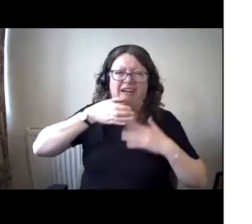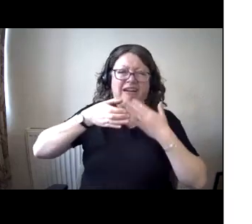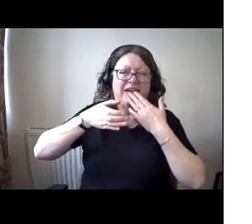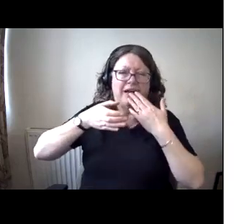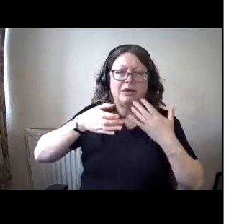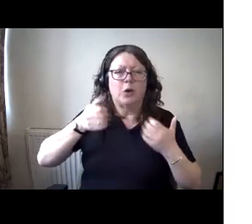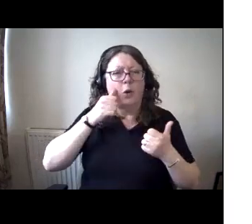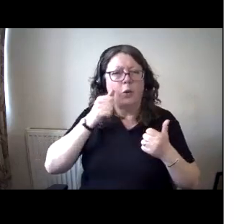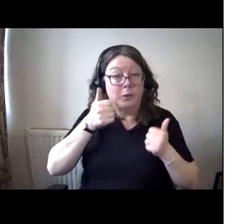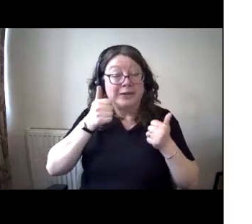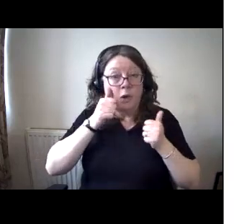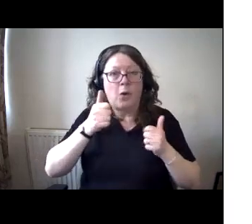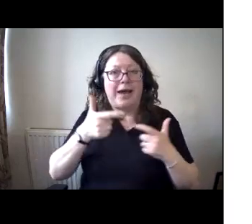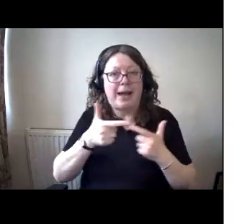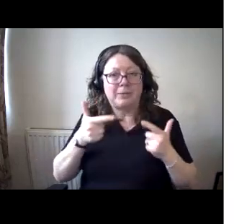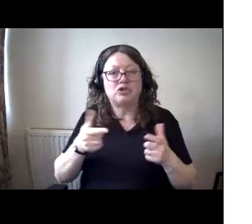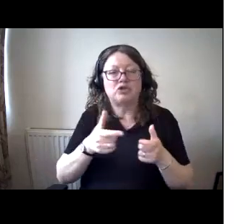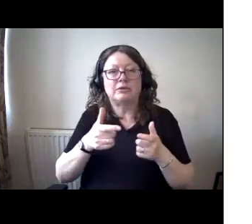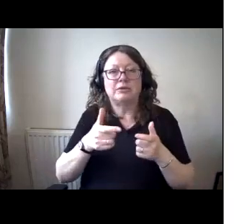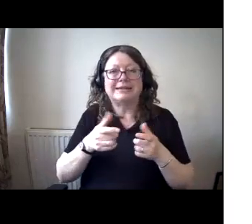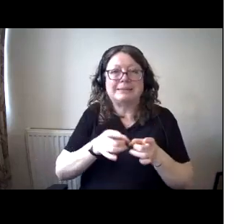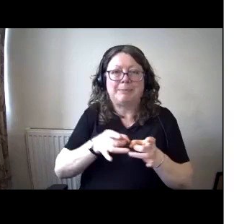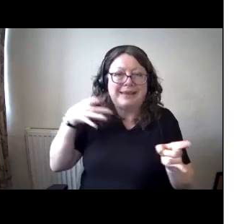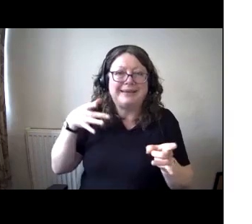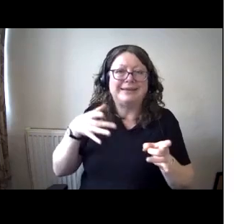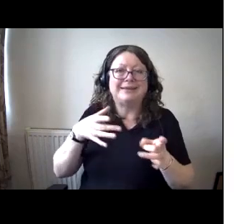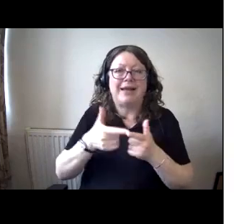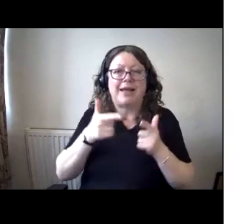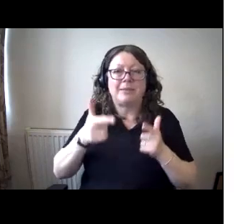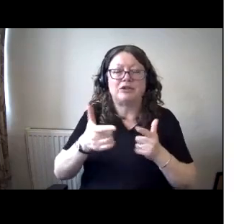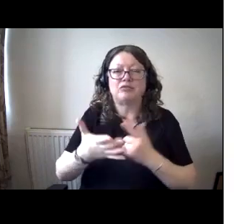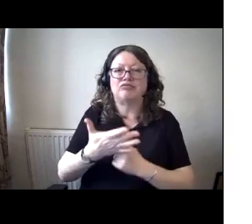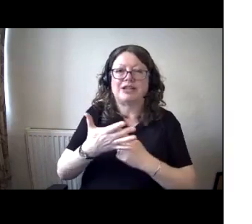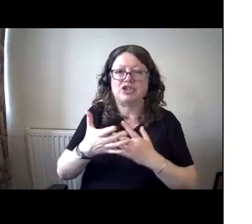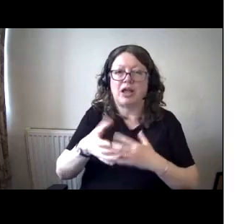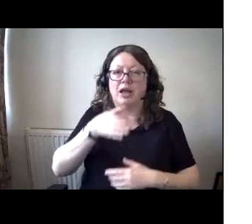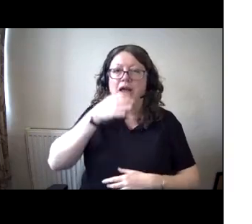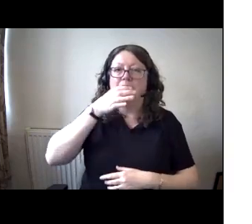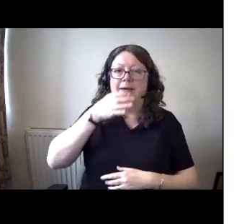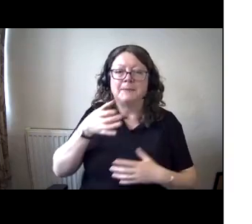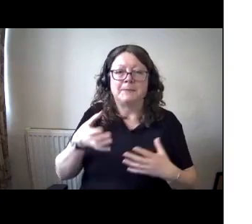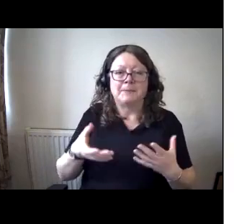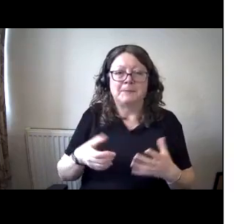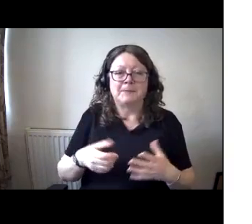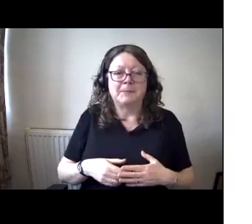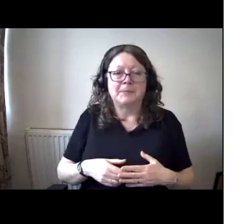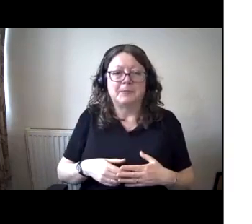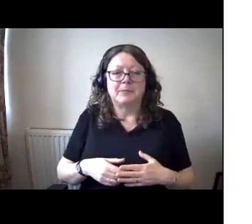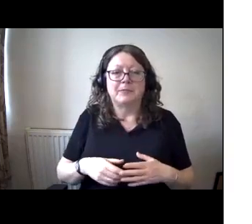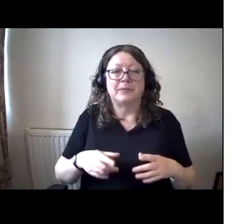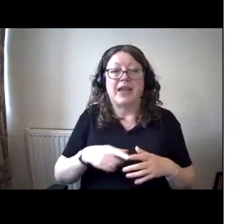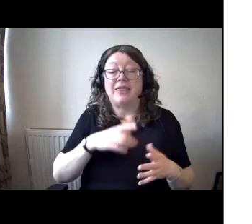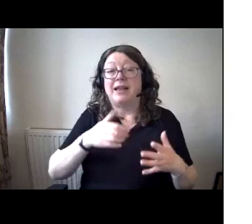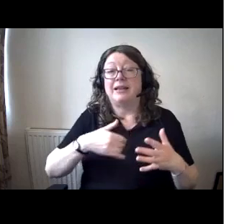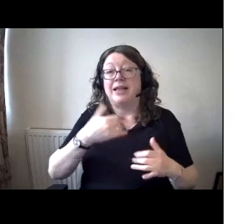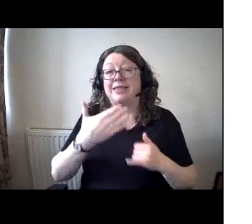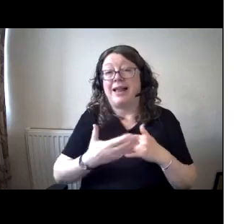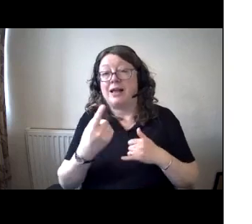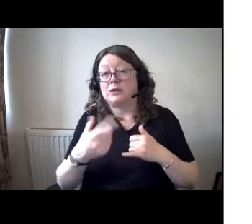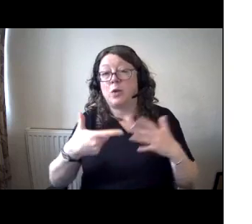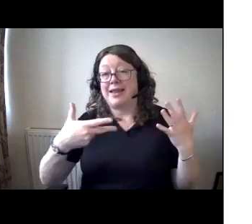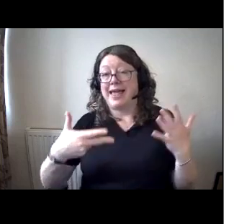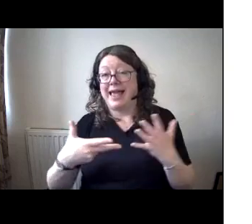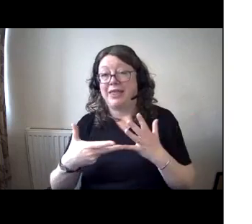force, how much speed, how much pressure to use. And then also that interoceptive system. So what's